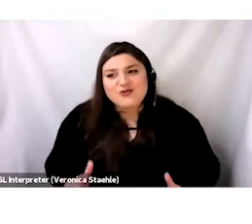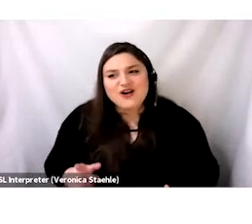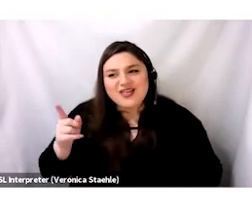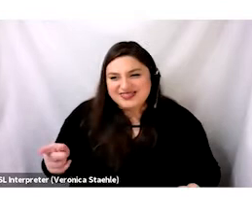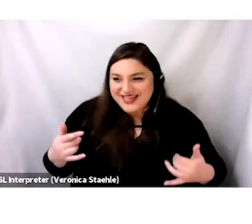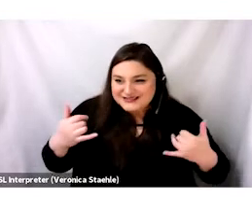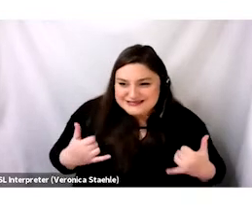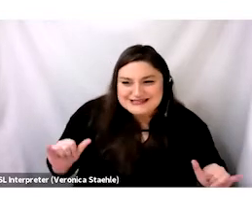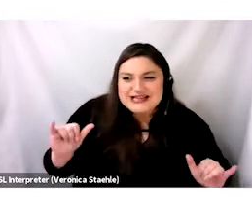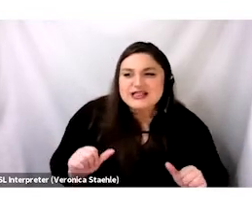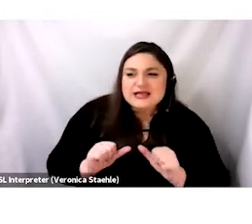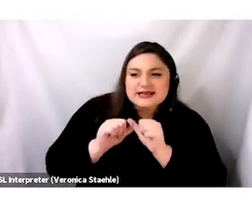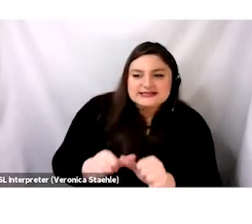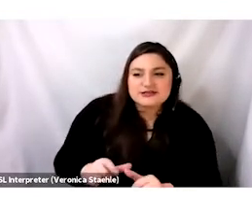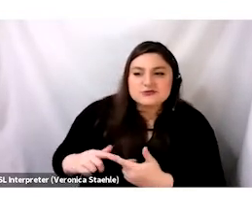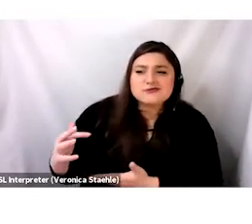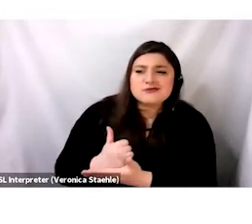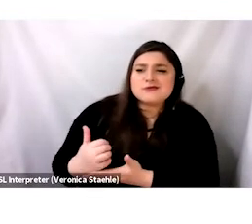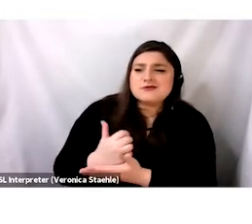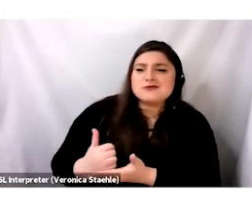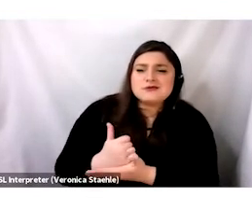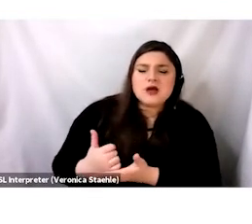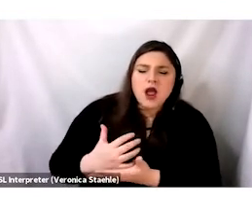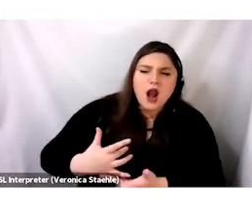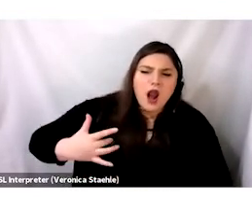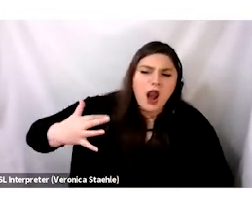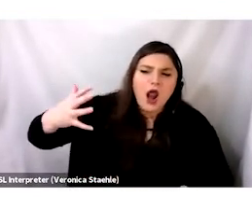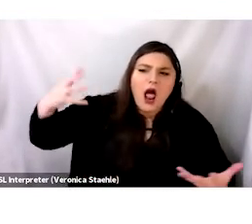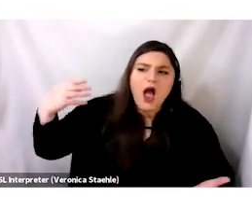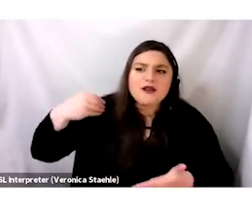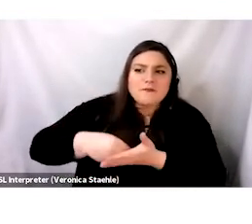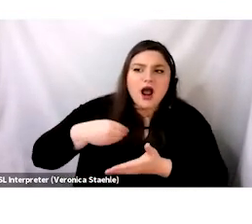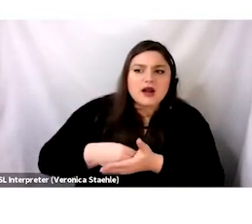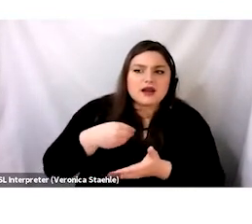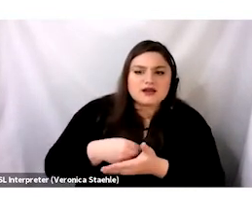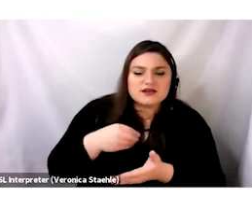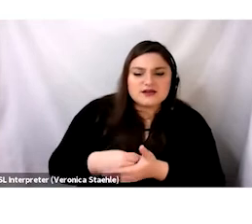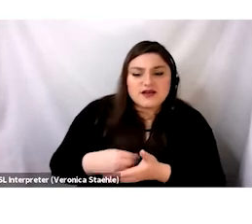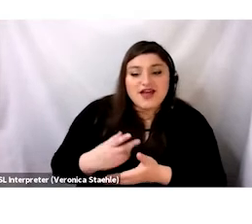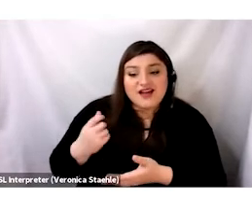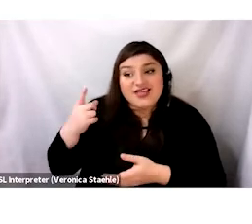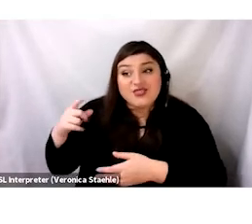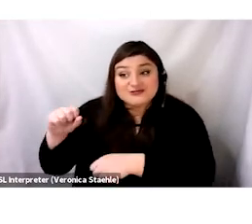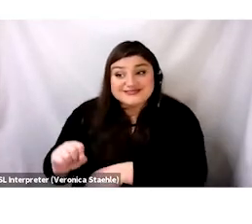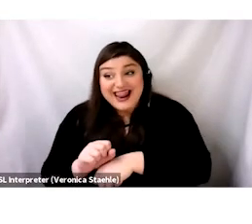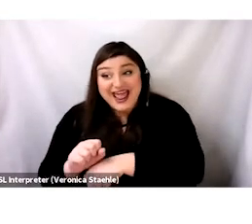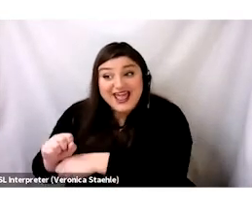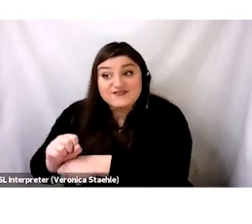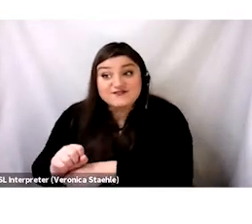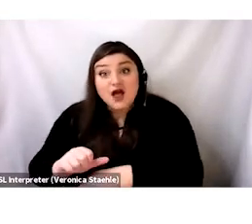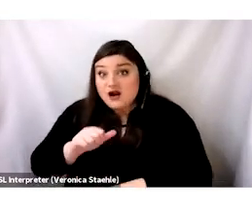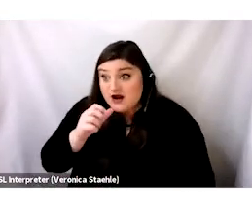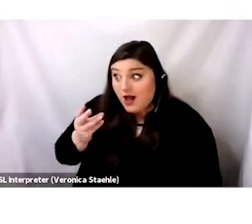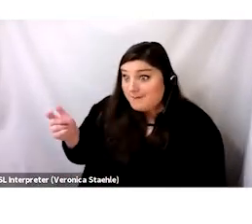garner insurmountable wealth from the cash crop, the slave labor behind their wealth enabled them to generate pure profits and